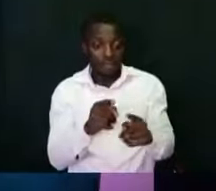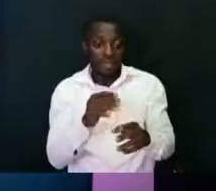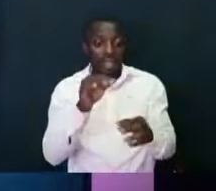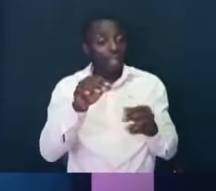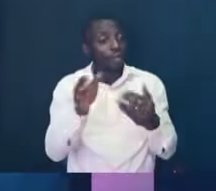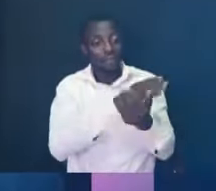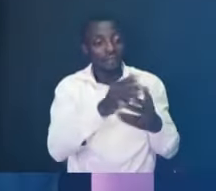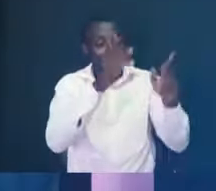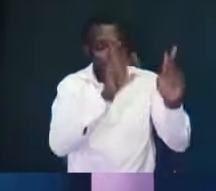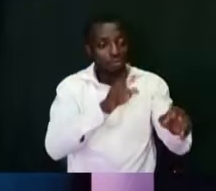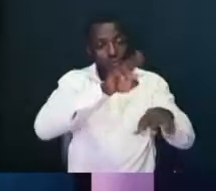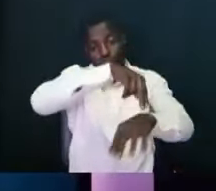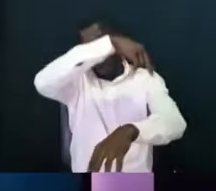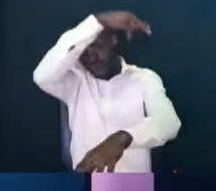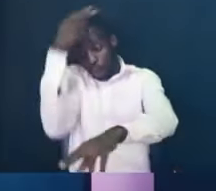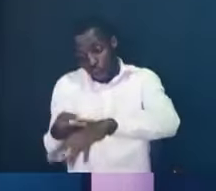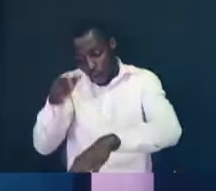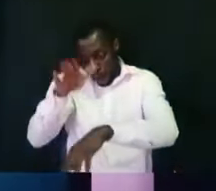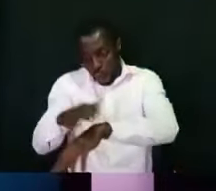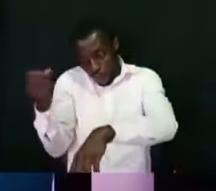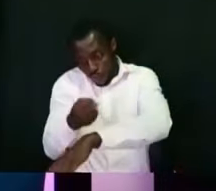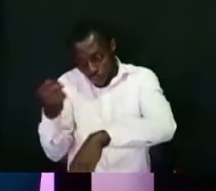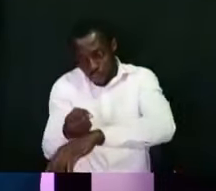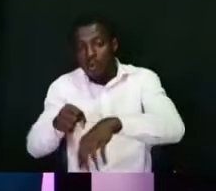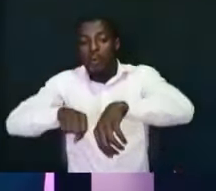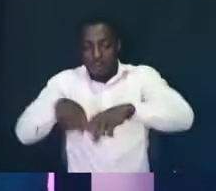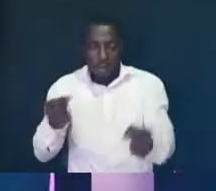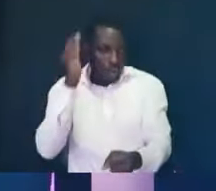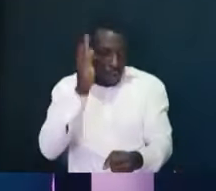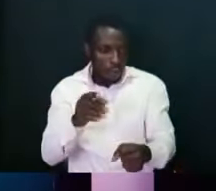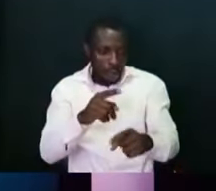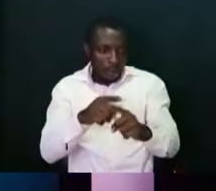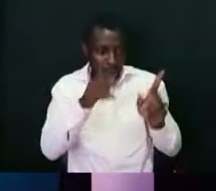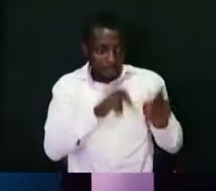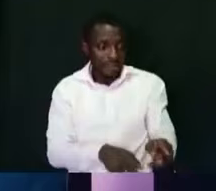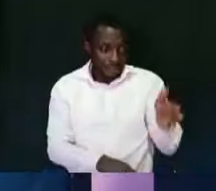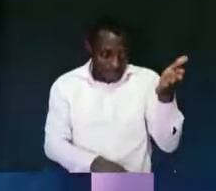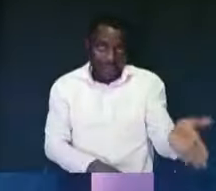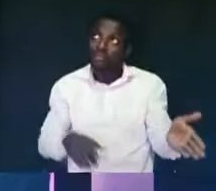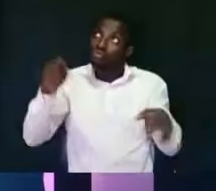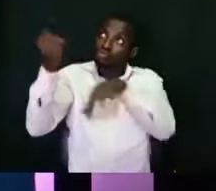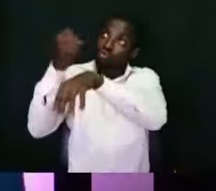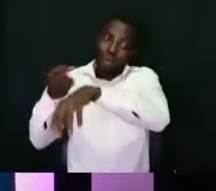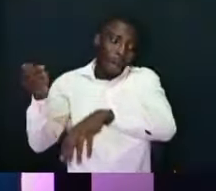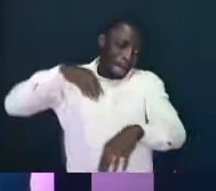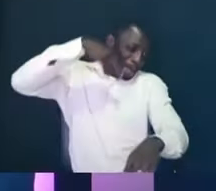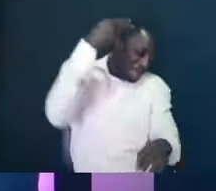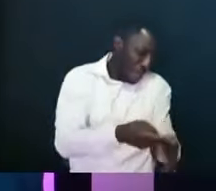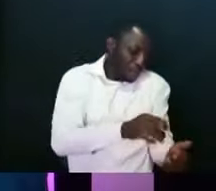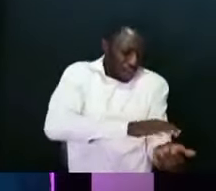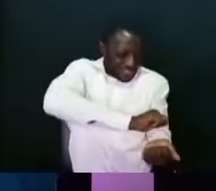be crushed. Obiara obehwe obuo ne so no, obebubu. Na de ebehwe ne so no, ebepeche